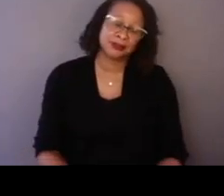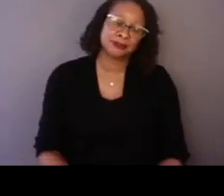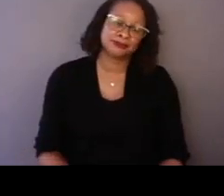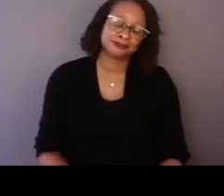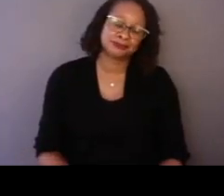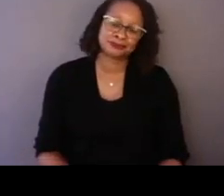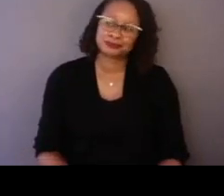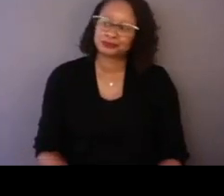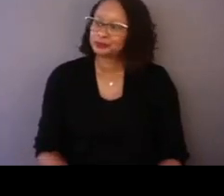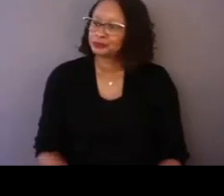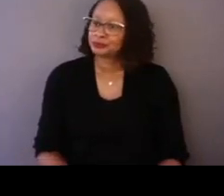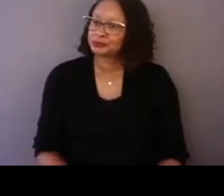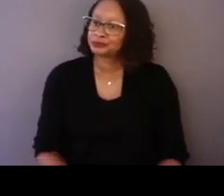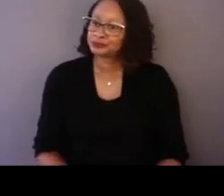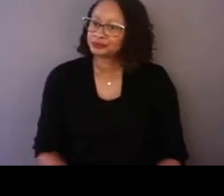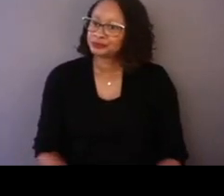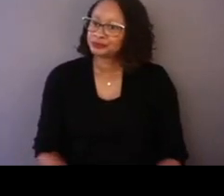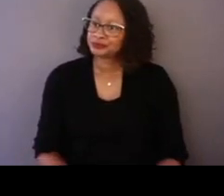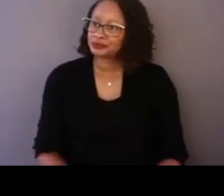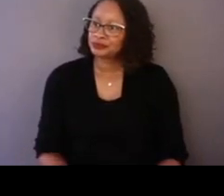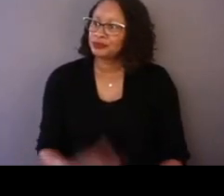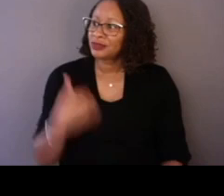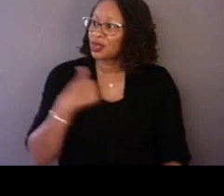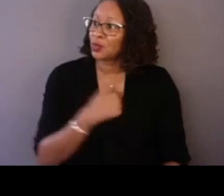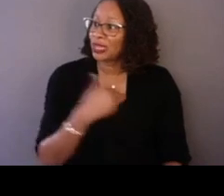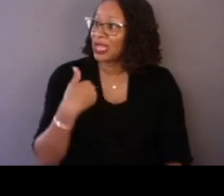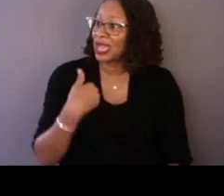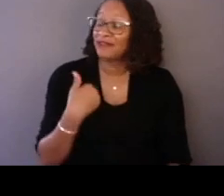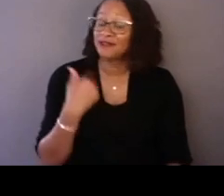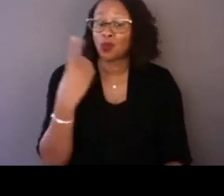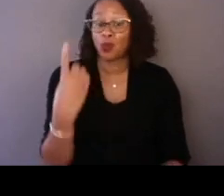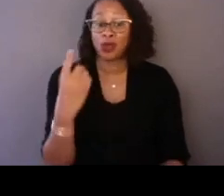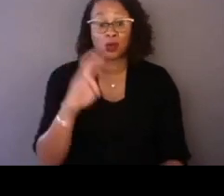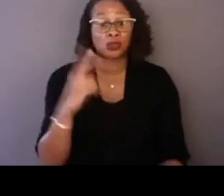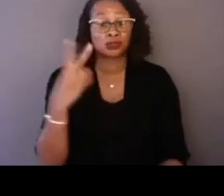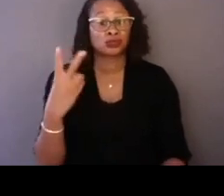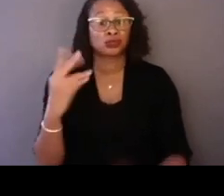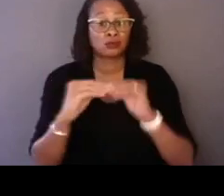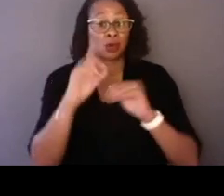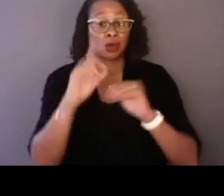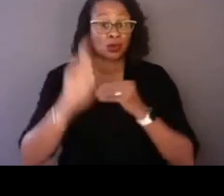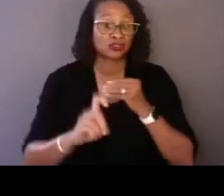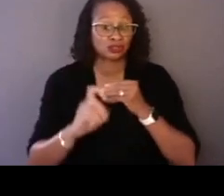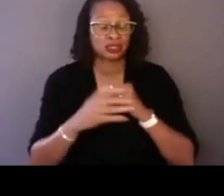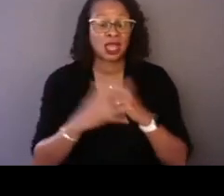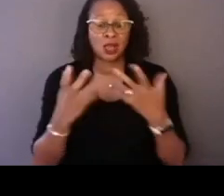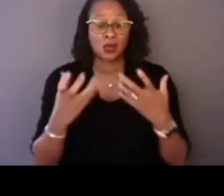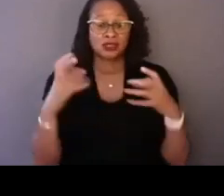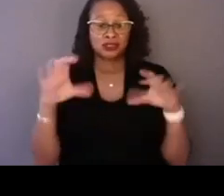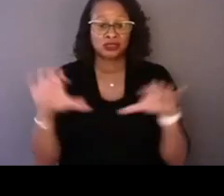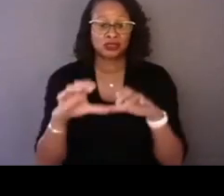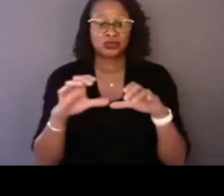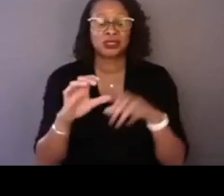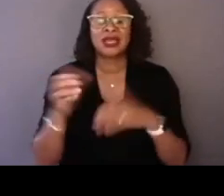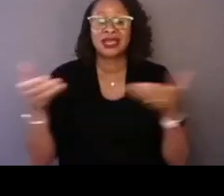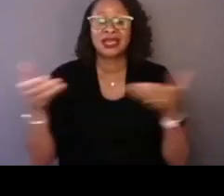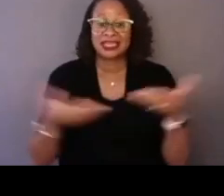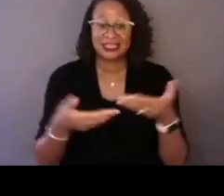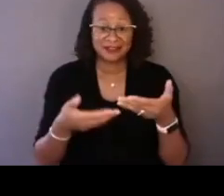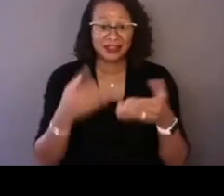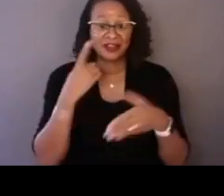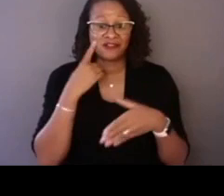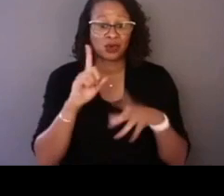Thank you so much. So we have time for one or two more questions, and so I want to do the invite one more time for